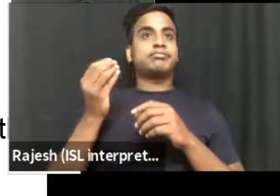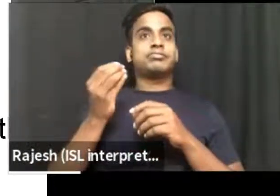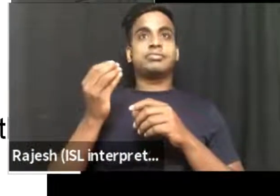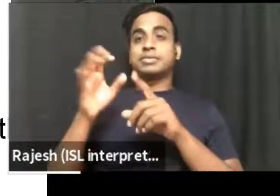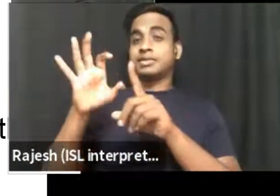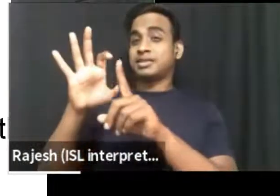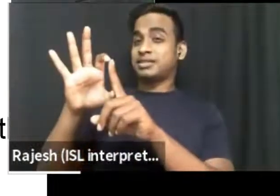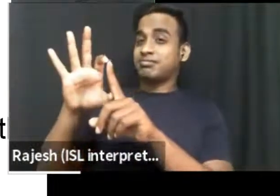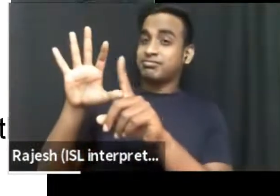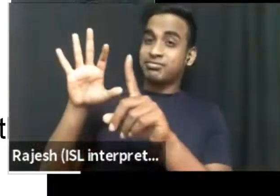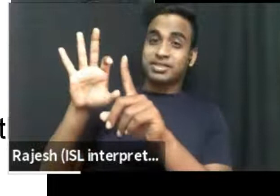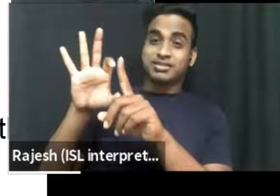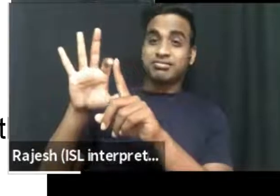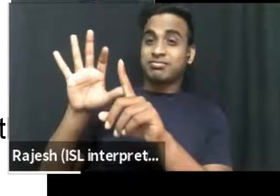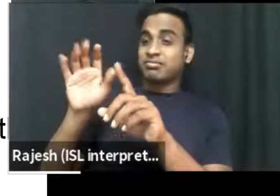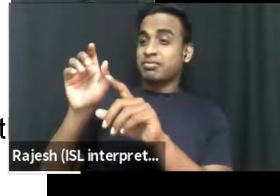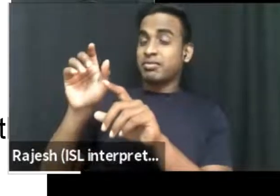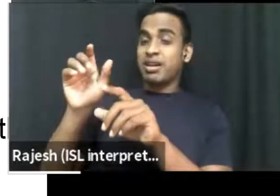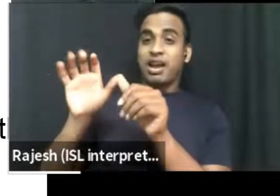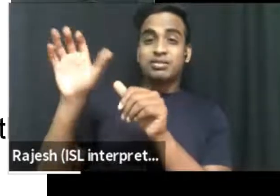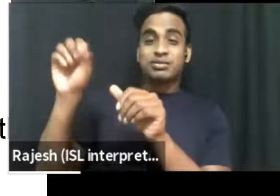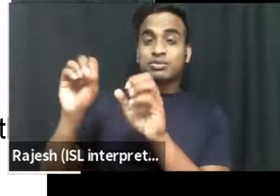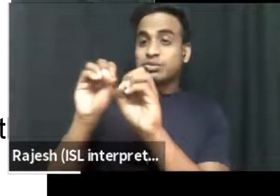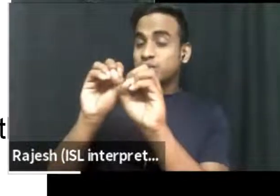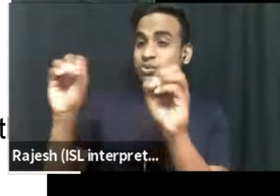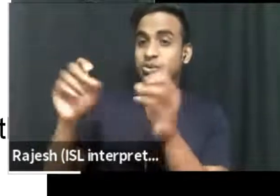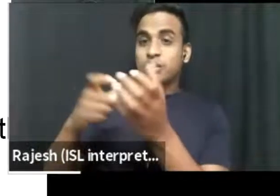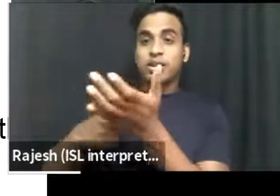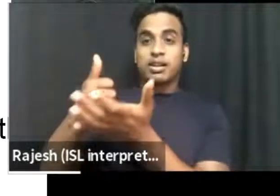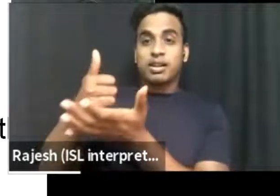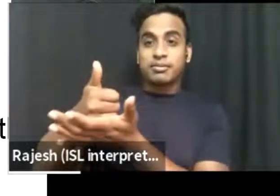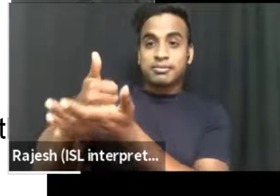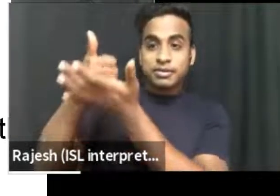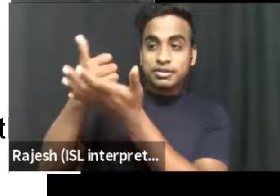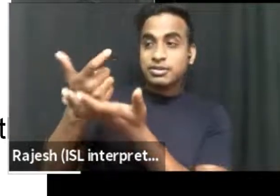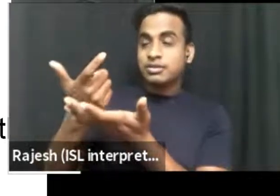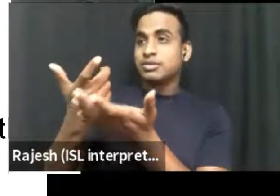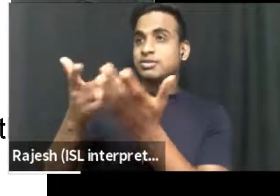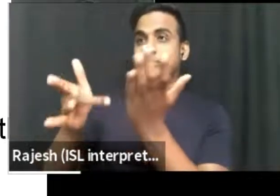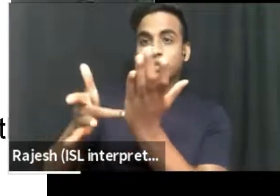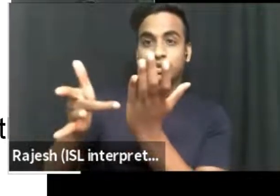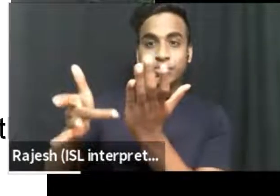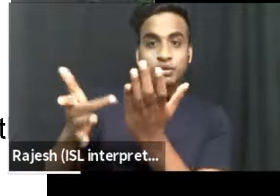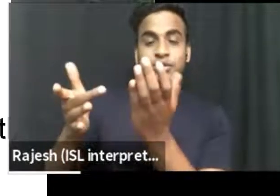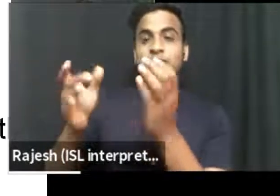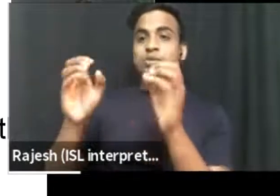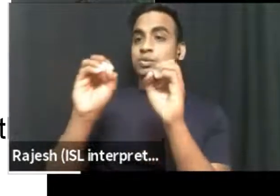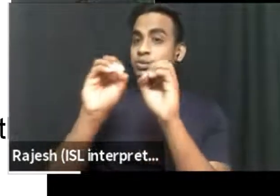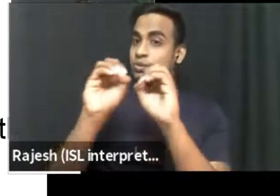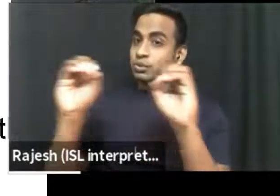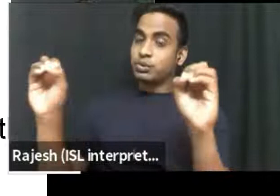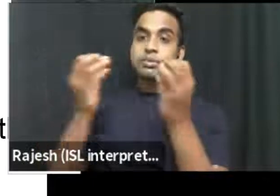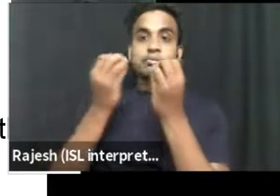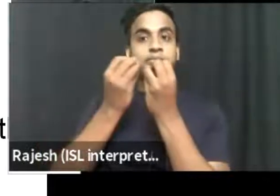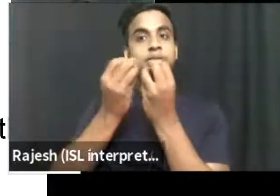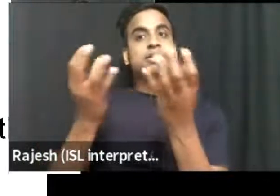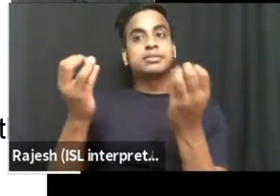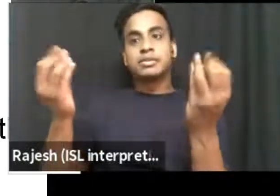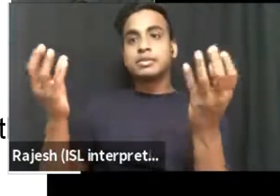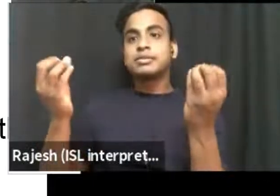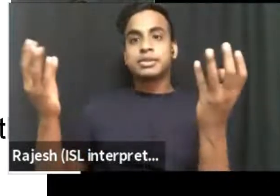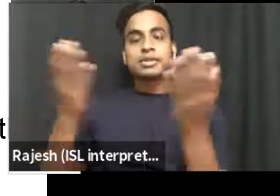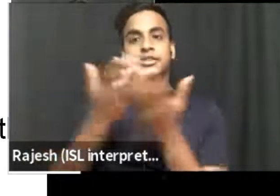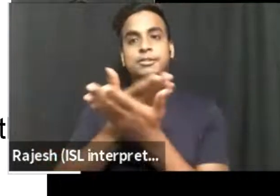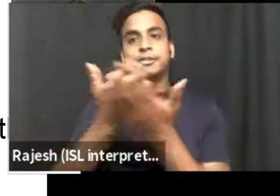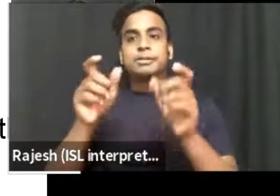significant lack of access to rehabilitation or access to technology, assistive aids, or rehabilitation. There